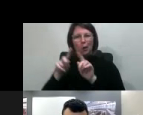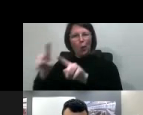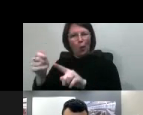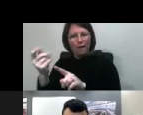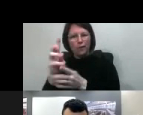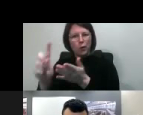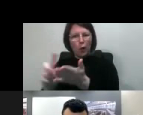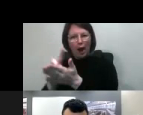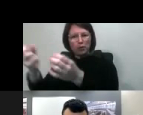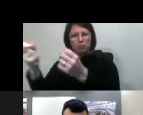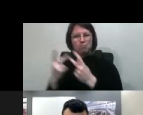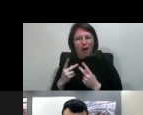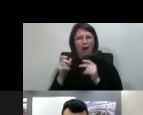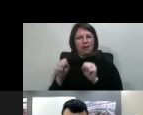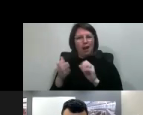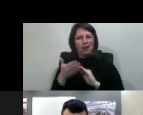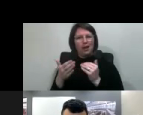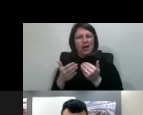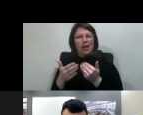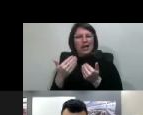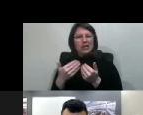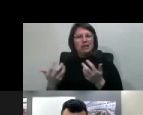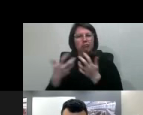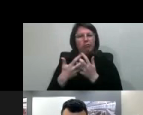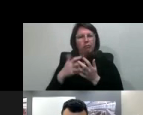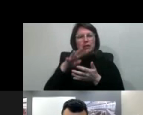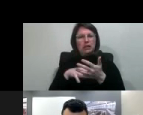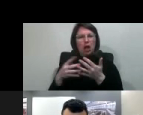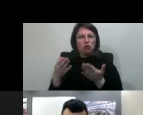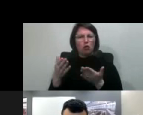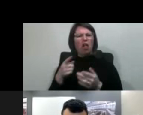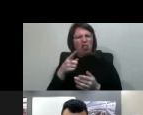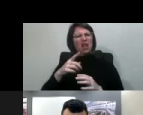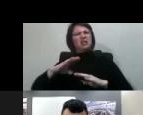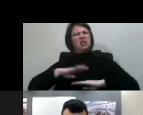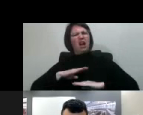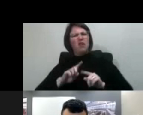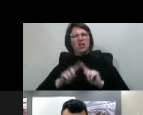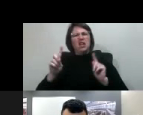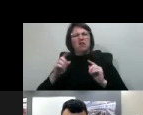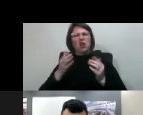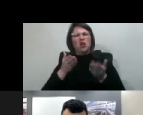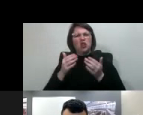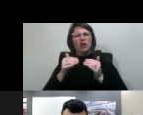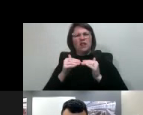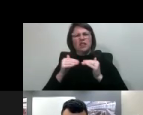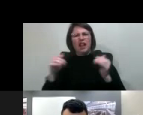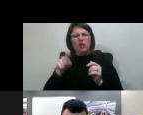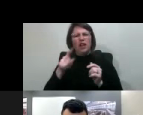and come back. So we think that this does maybe meet to the different service level needs and the different travel patterns that we're